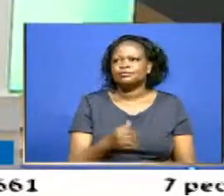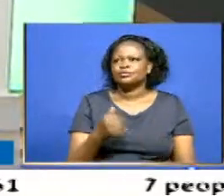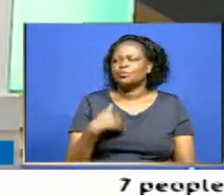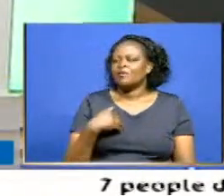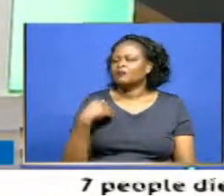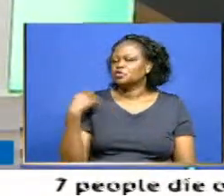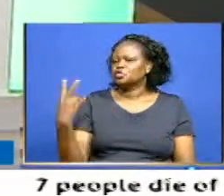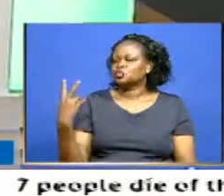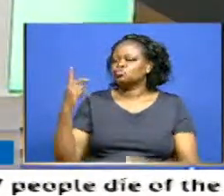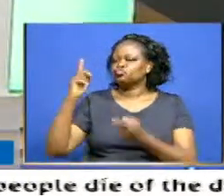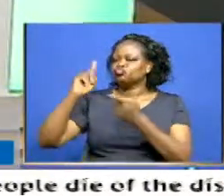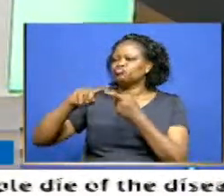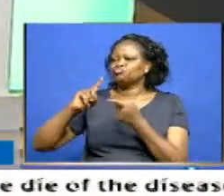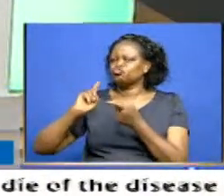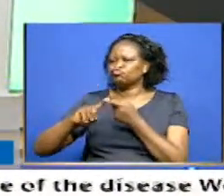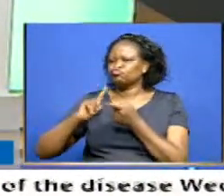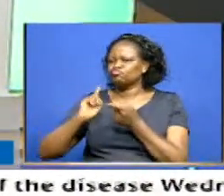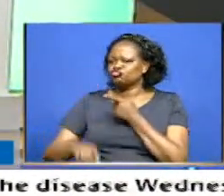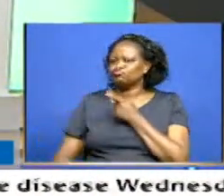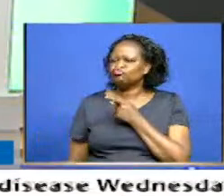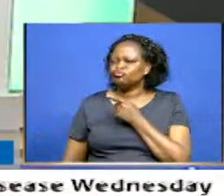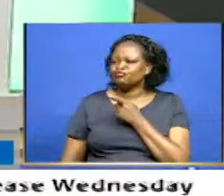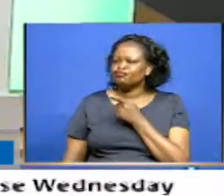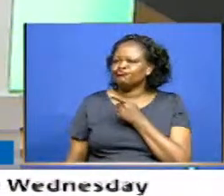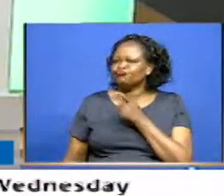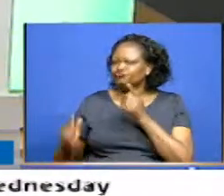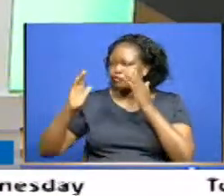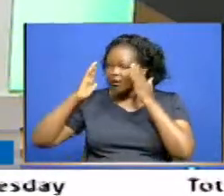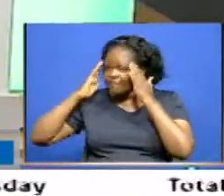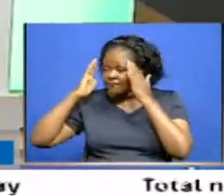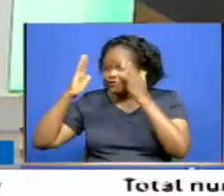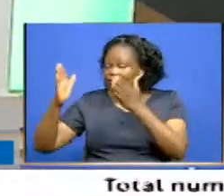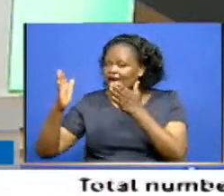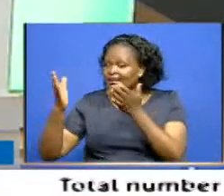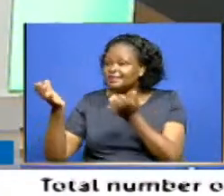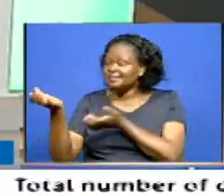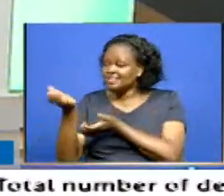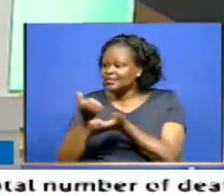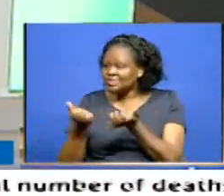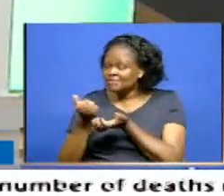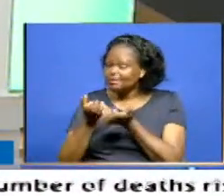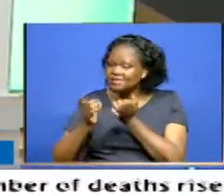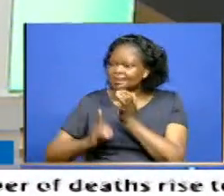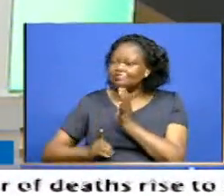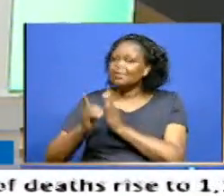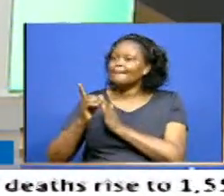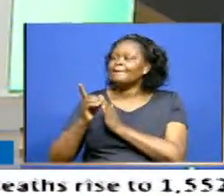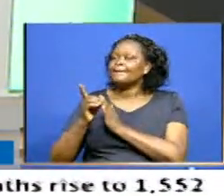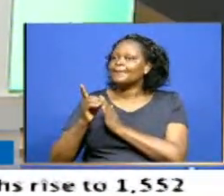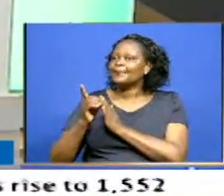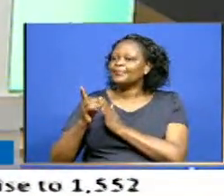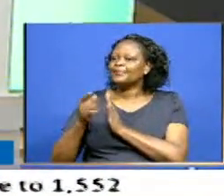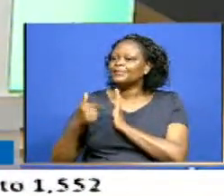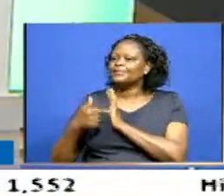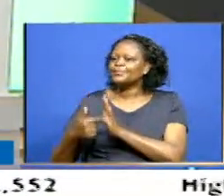The first one, I think there's a very huge focus now on economic development, and I'm talking about